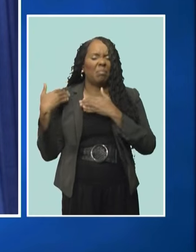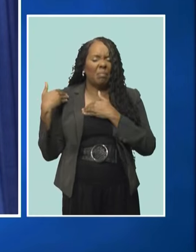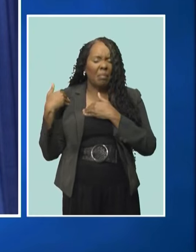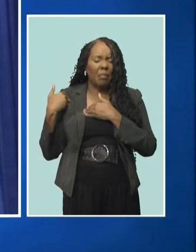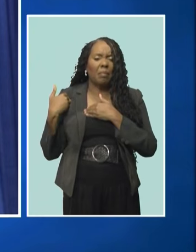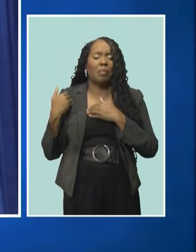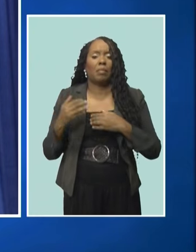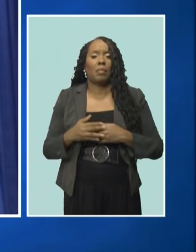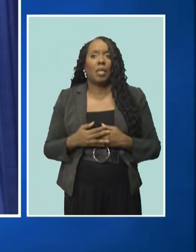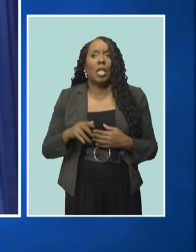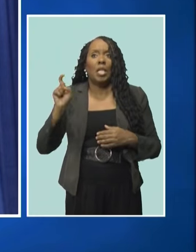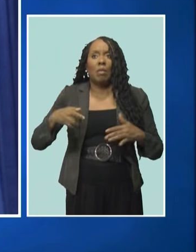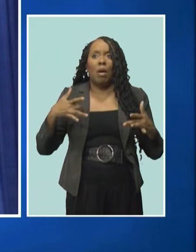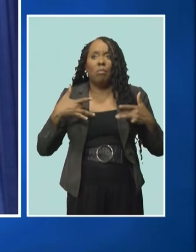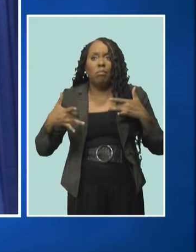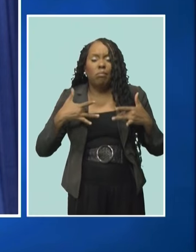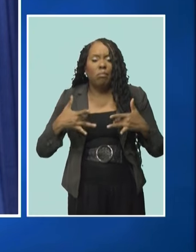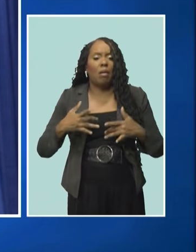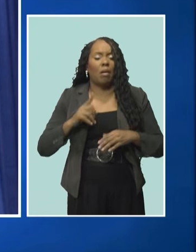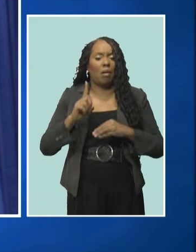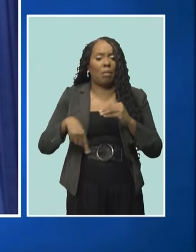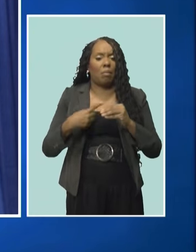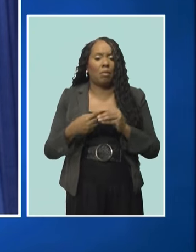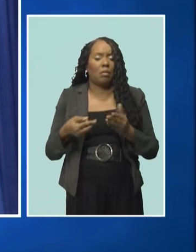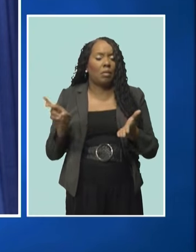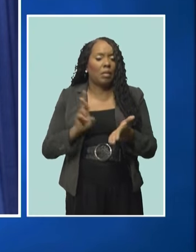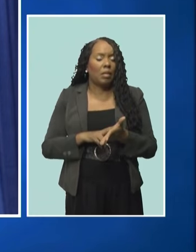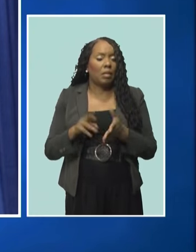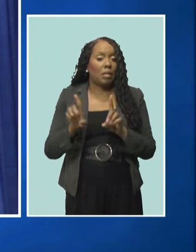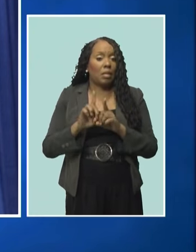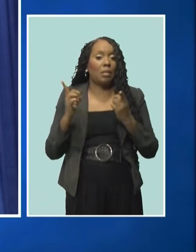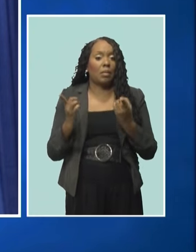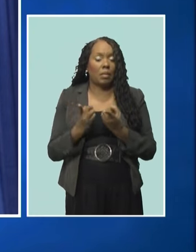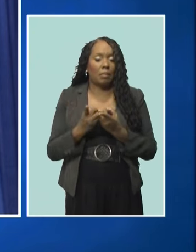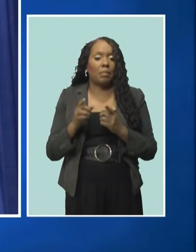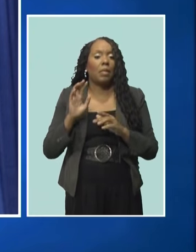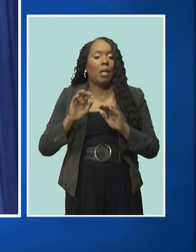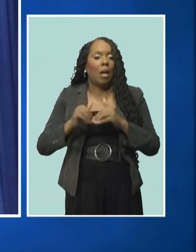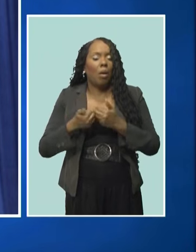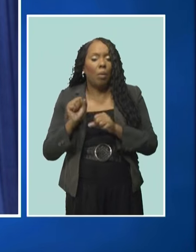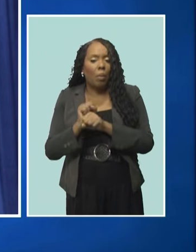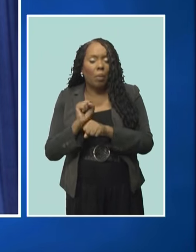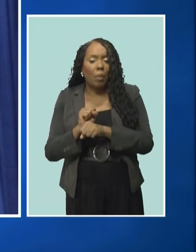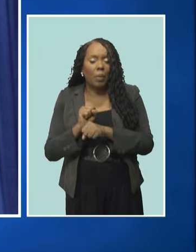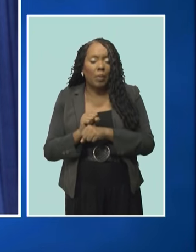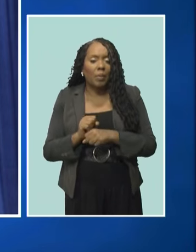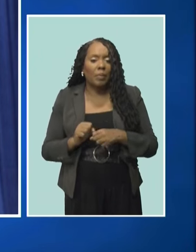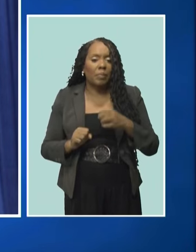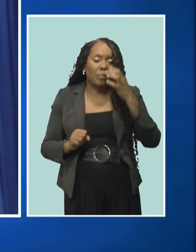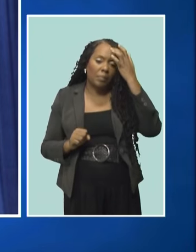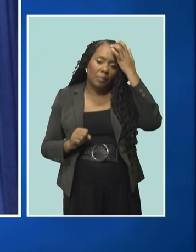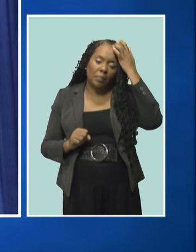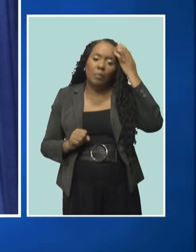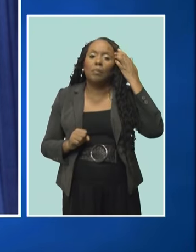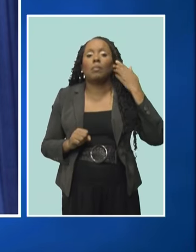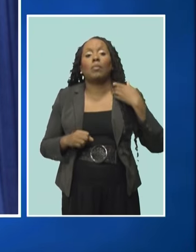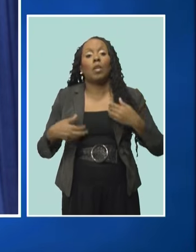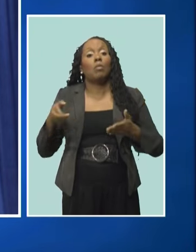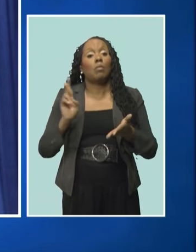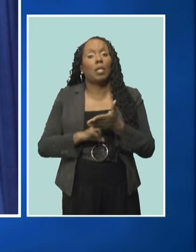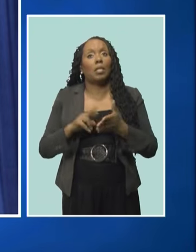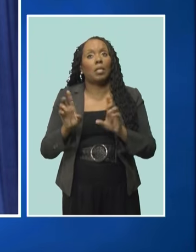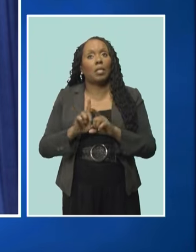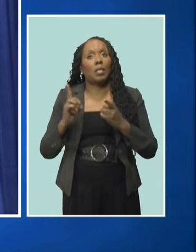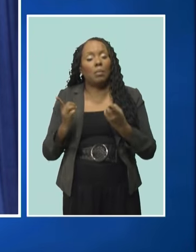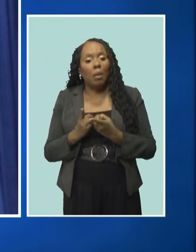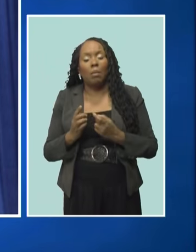be concerned about how the registration department functions, because it is the engine room. If you're